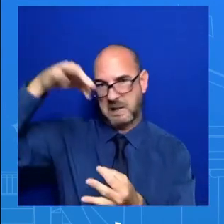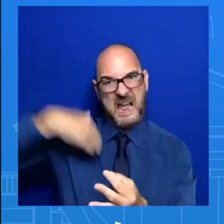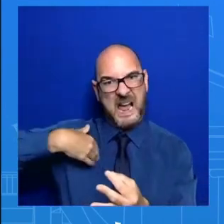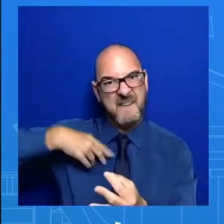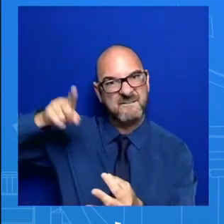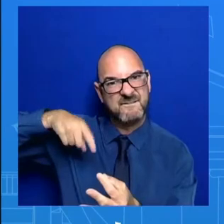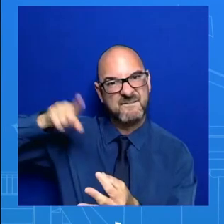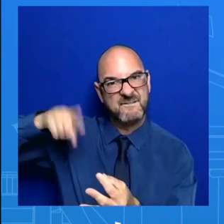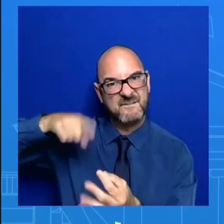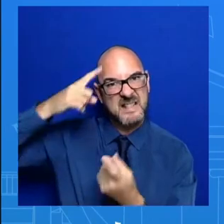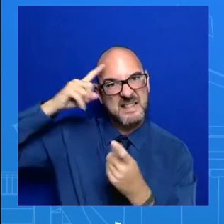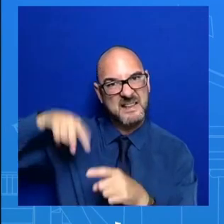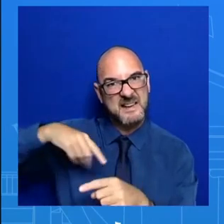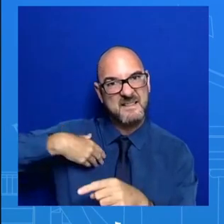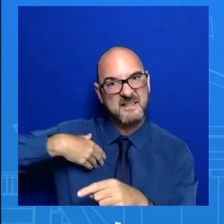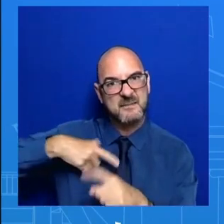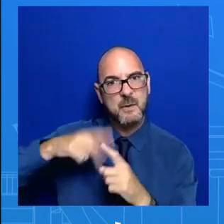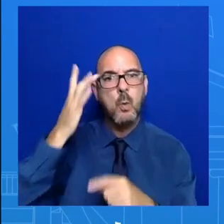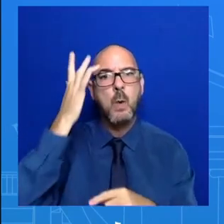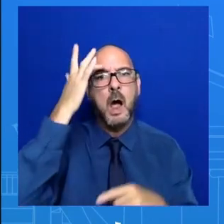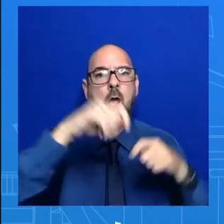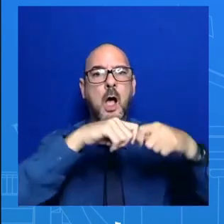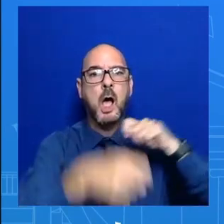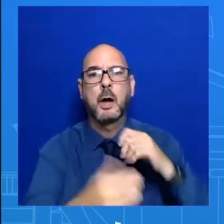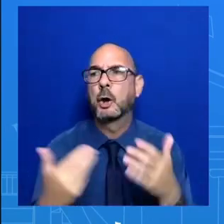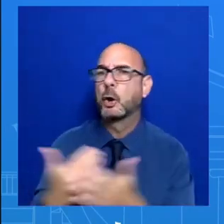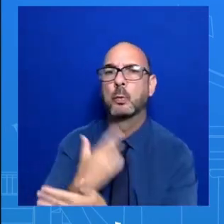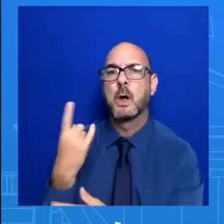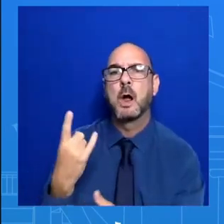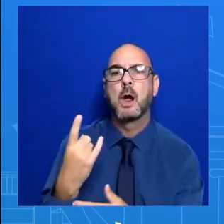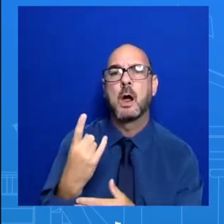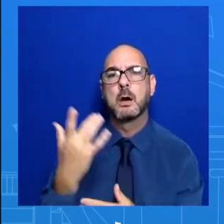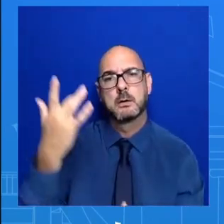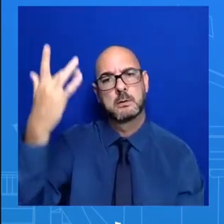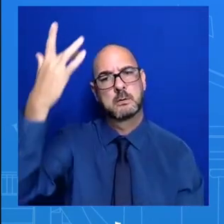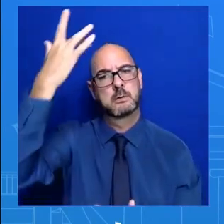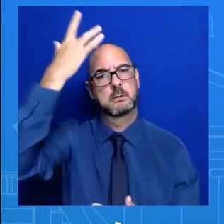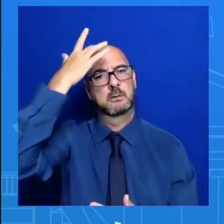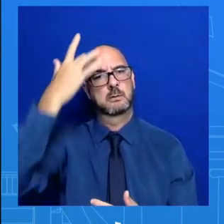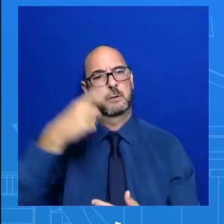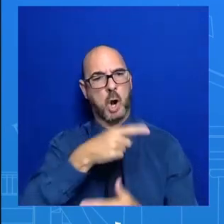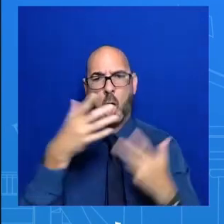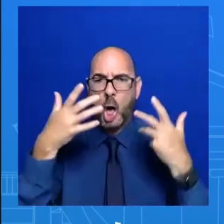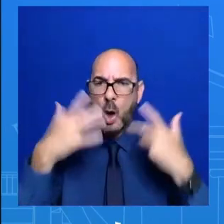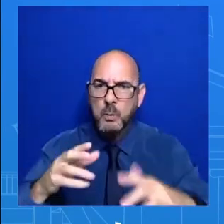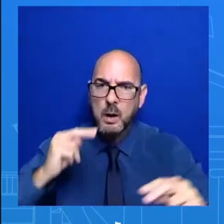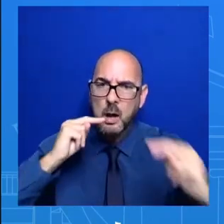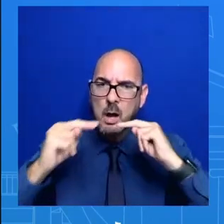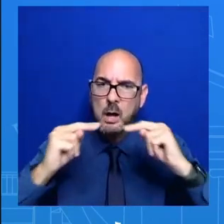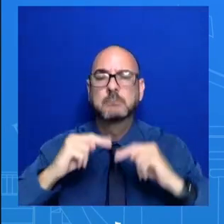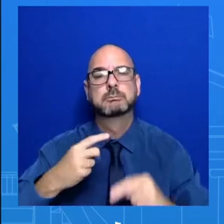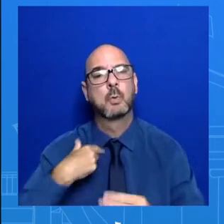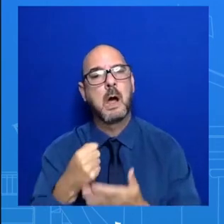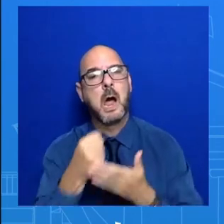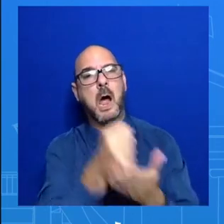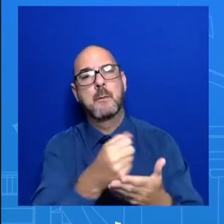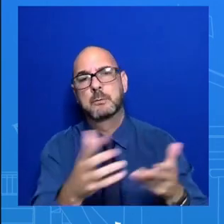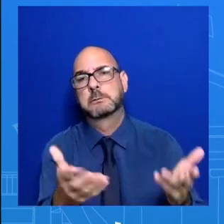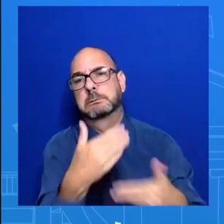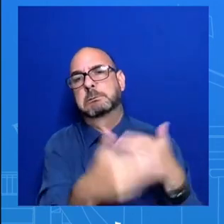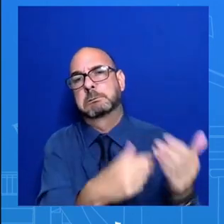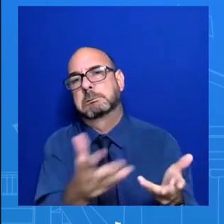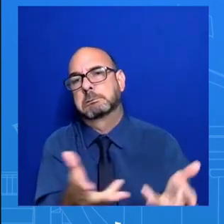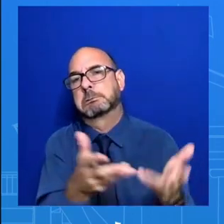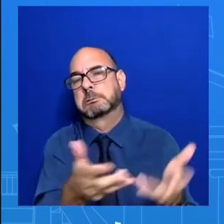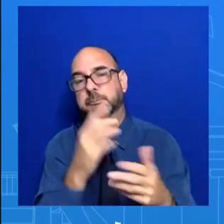when there's one right there that they negotiated on? With our help, obviously, we were part of that, but there's one, there's a deal